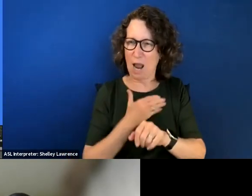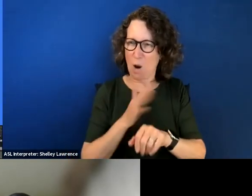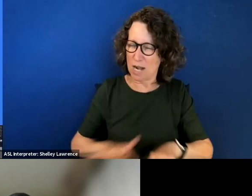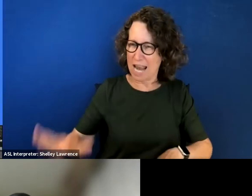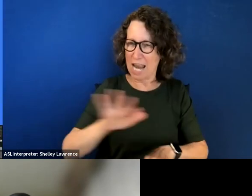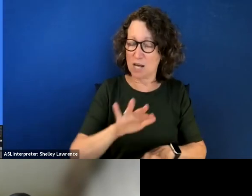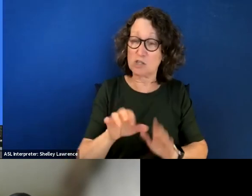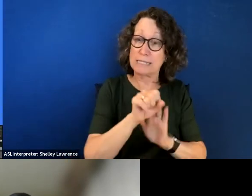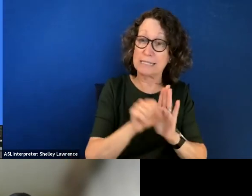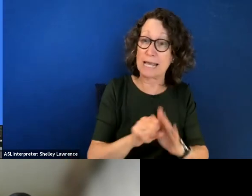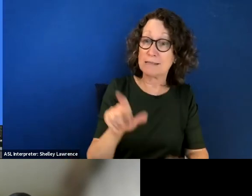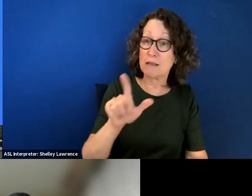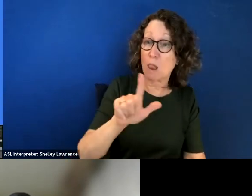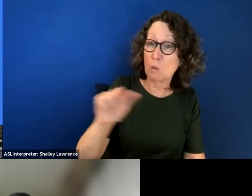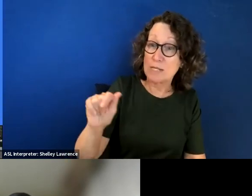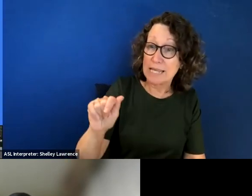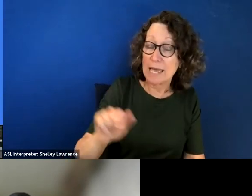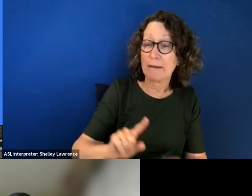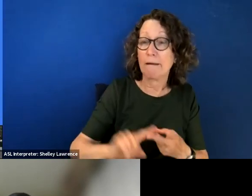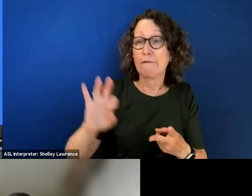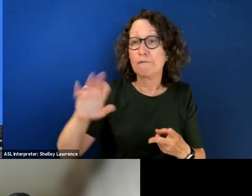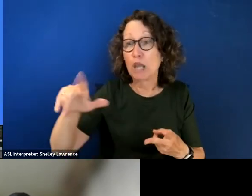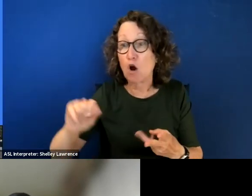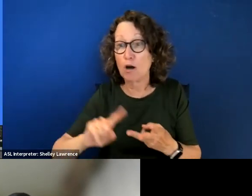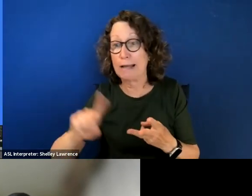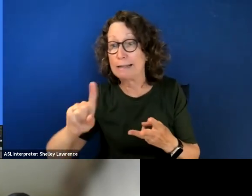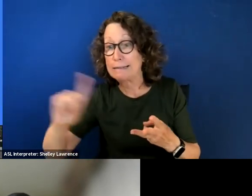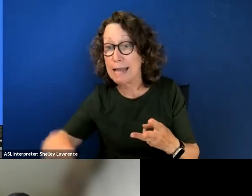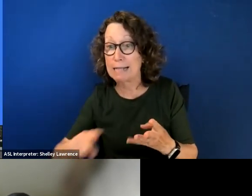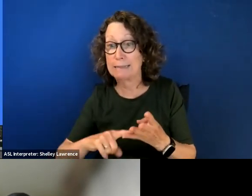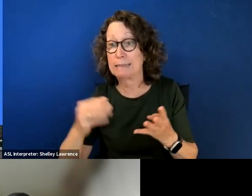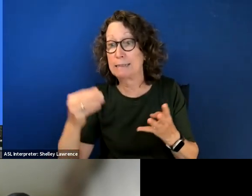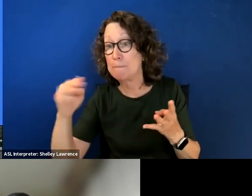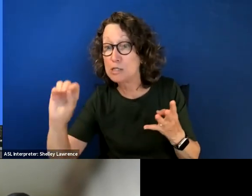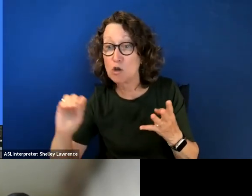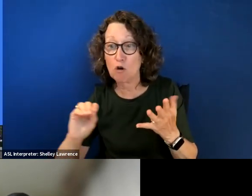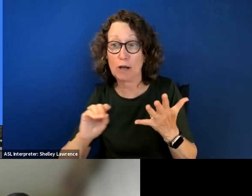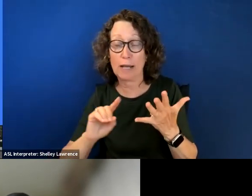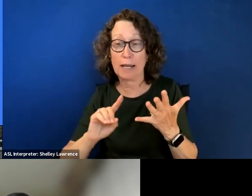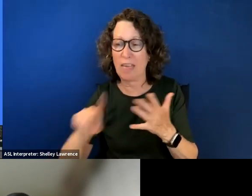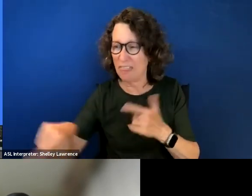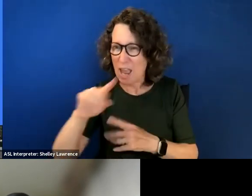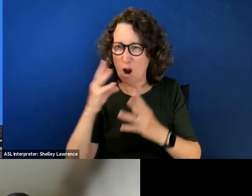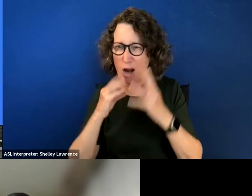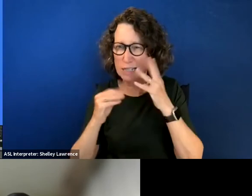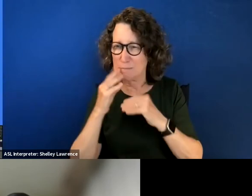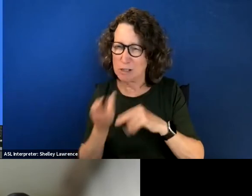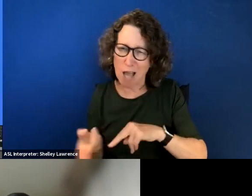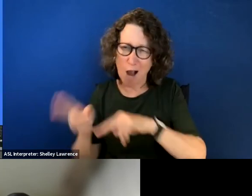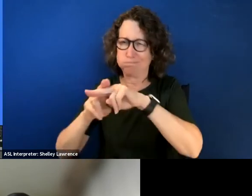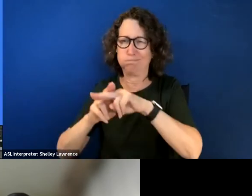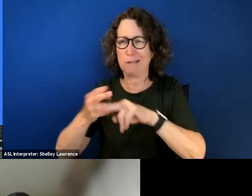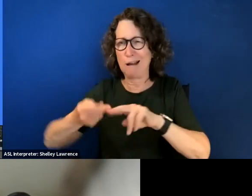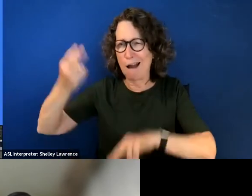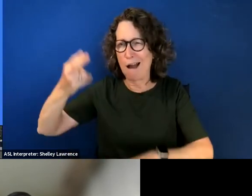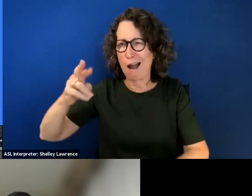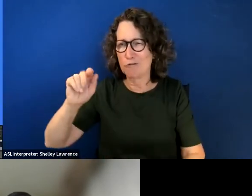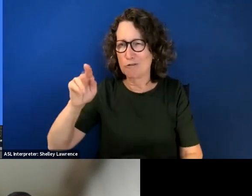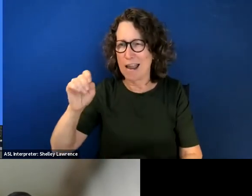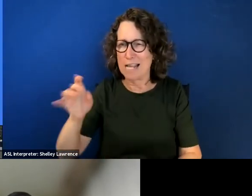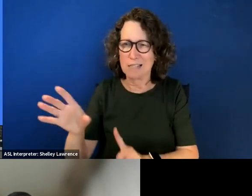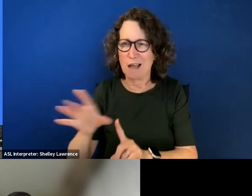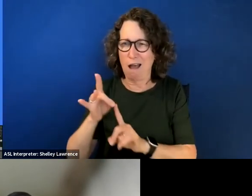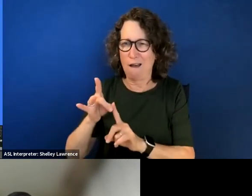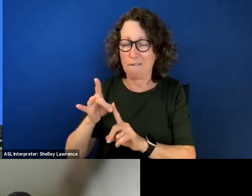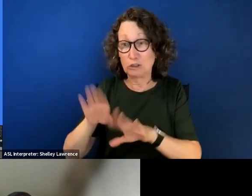states such as Louisiana, Florida, Texas, Missouri are experiencing high rates of COVID,